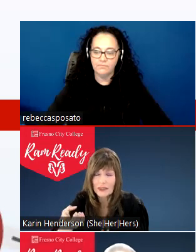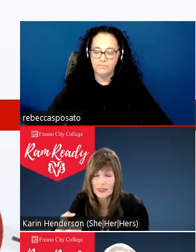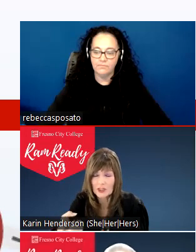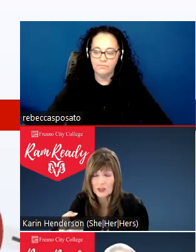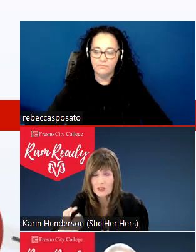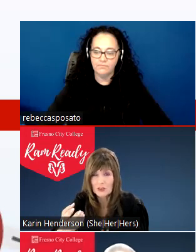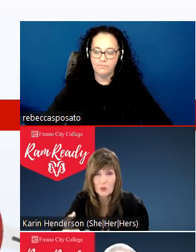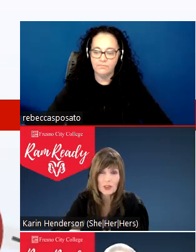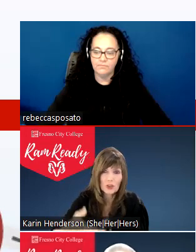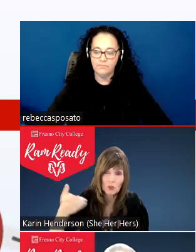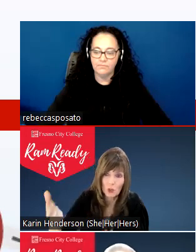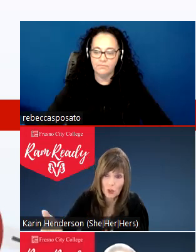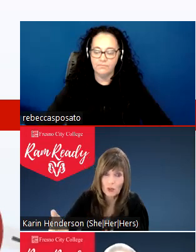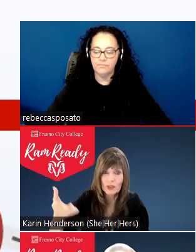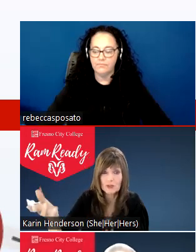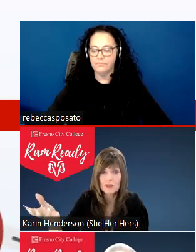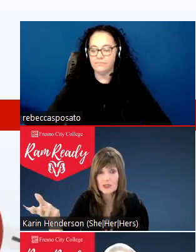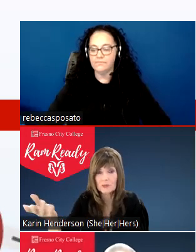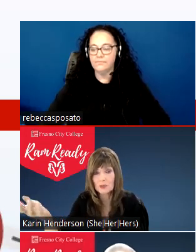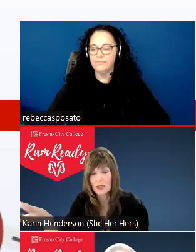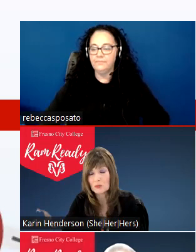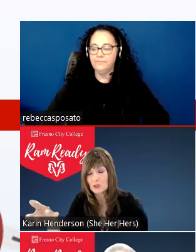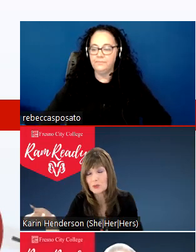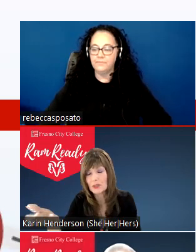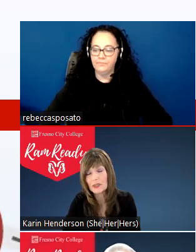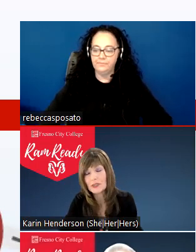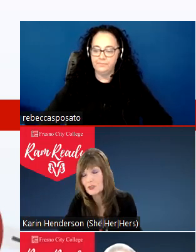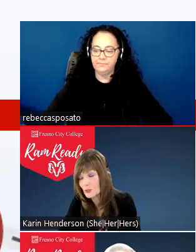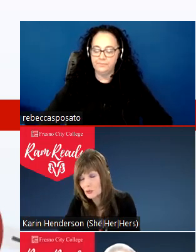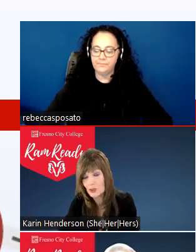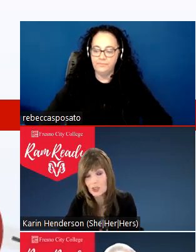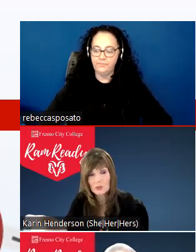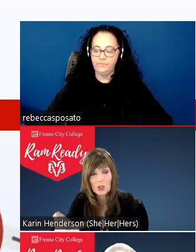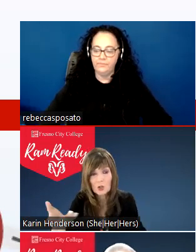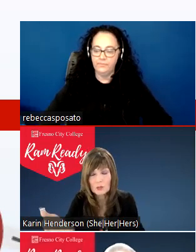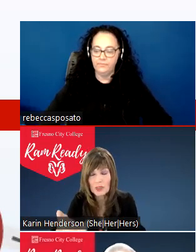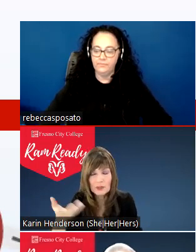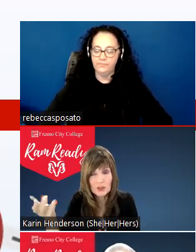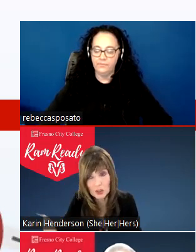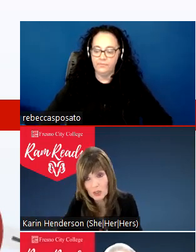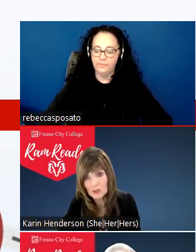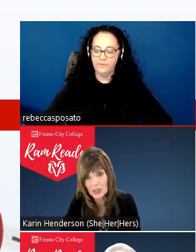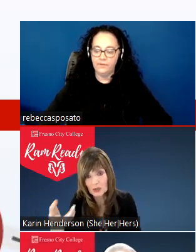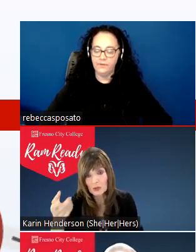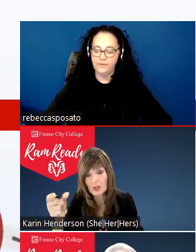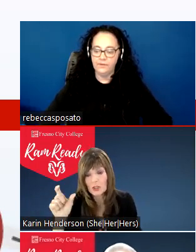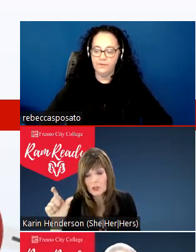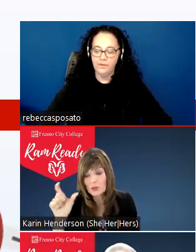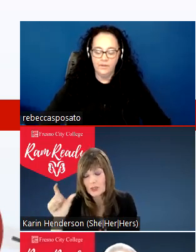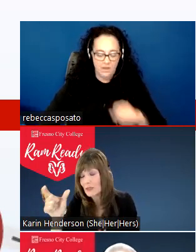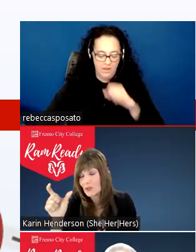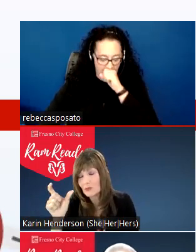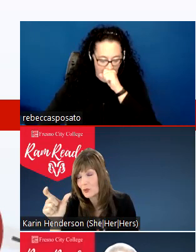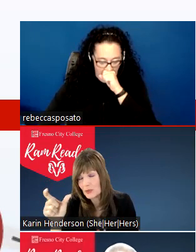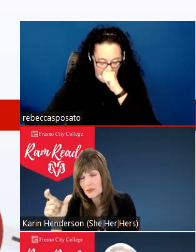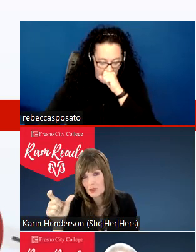that connection. So when you are interested in perhaps doing an internship or maybe a job shadow, you